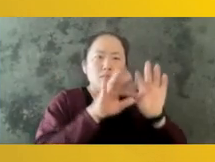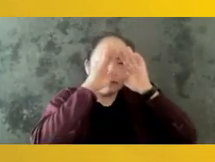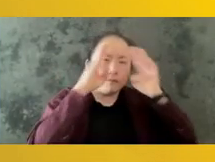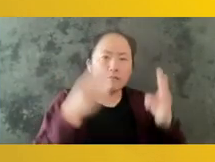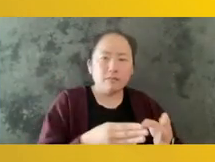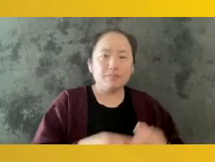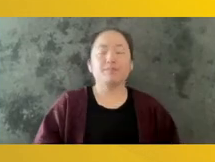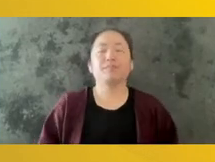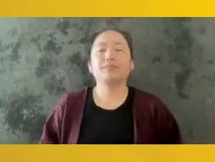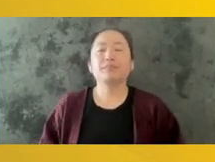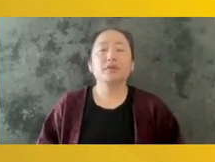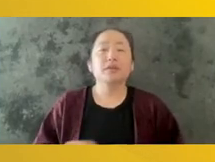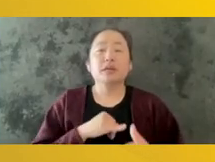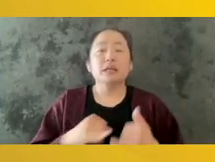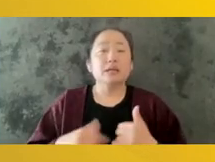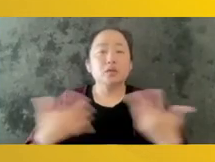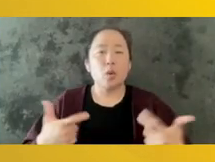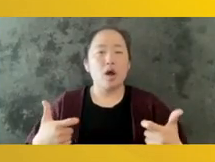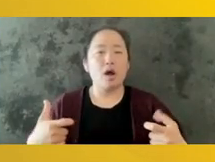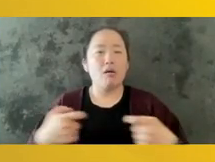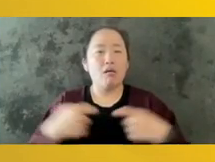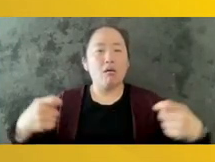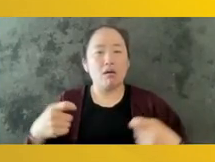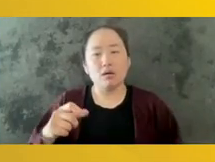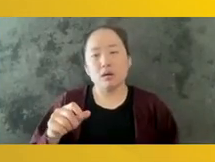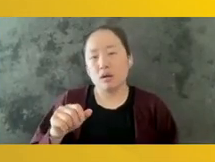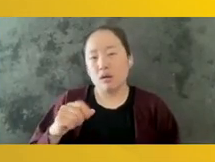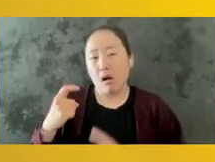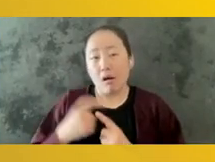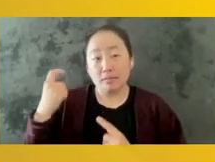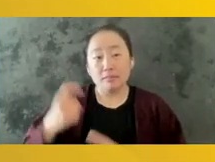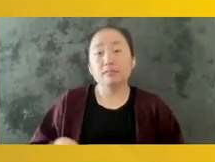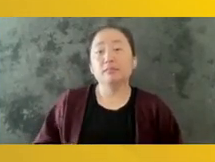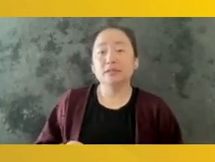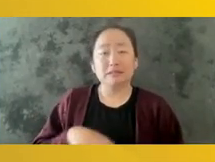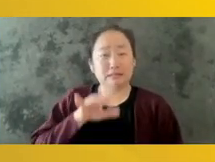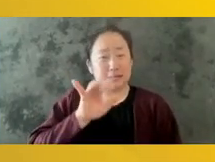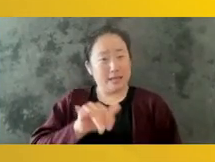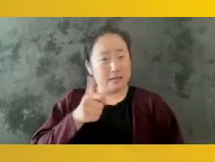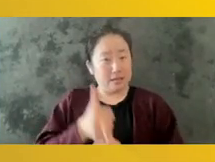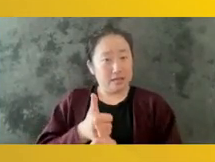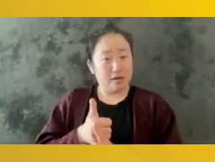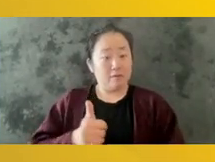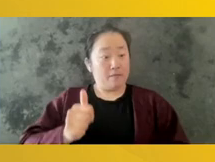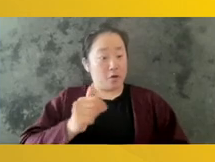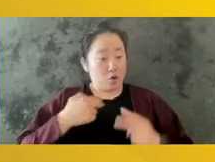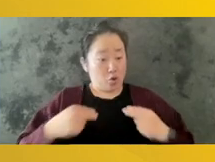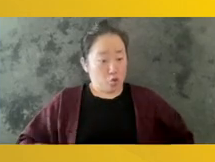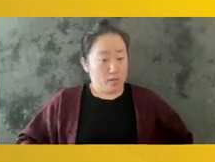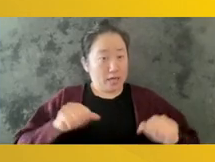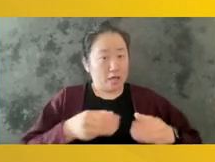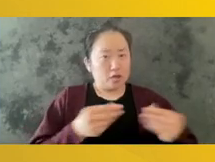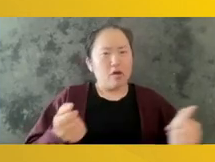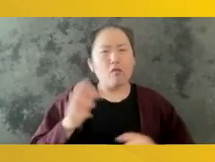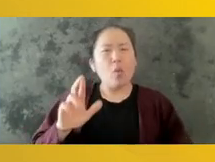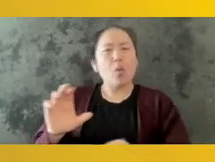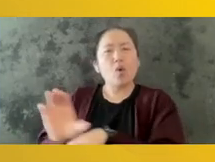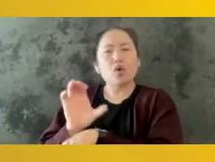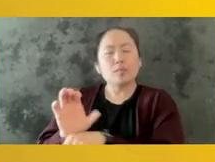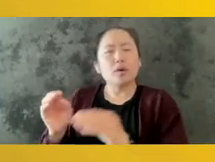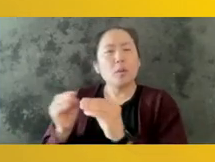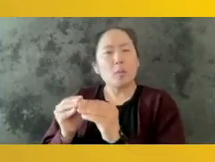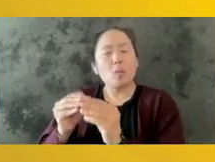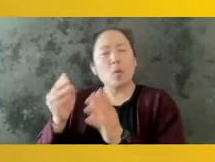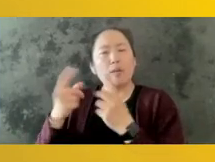is determining if a computer could more efficiently help solve that problem. So now